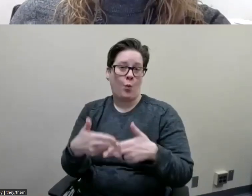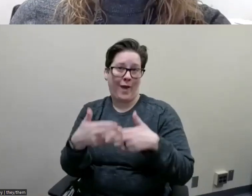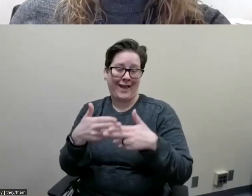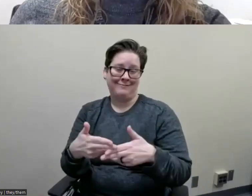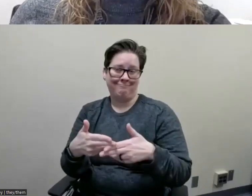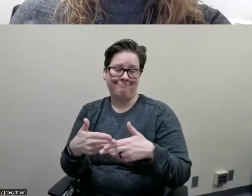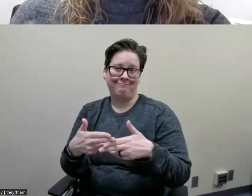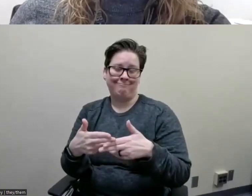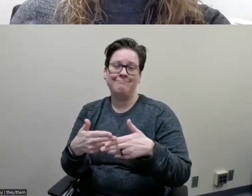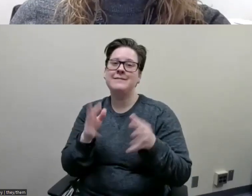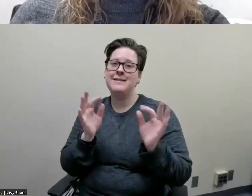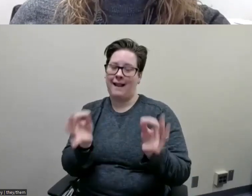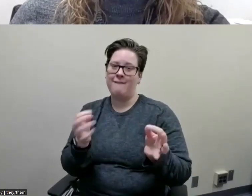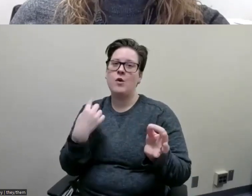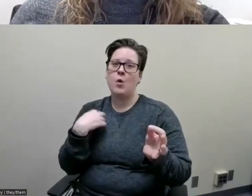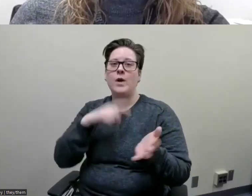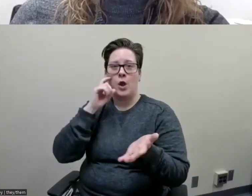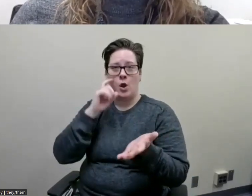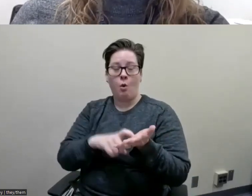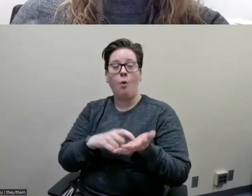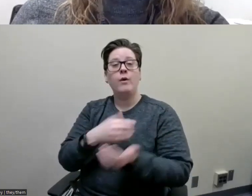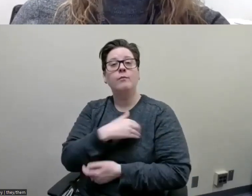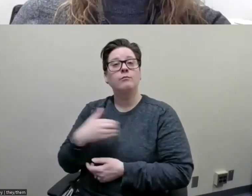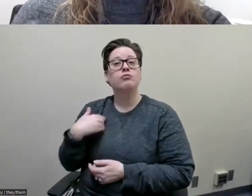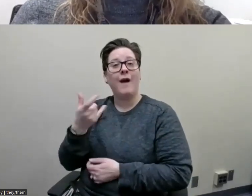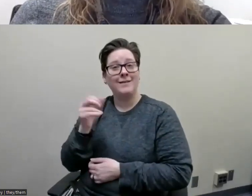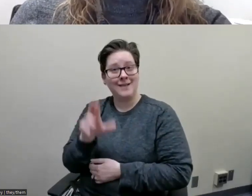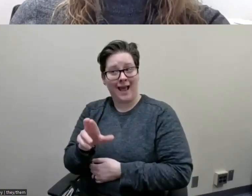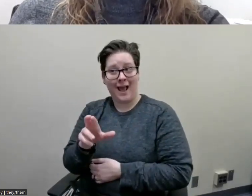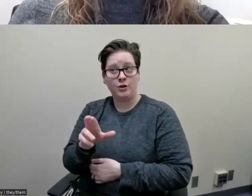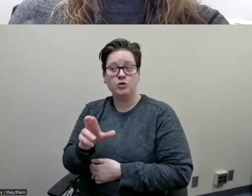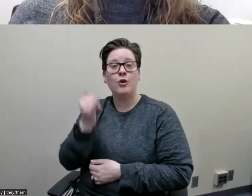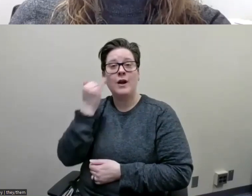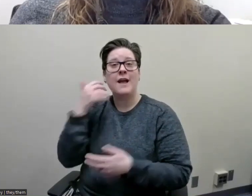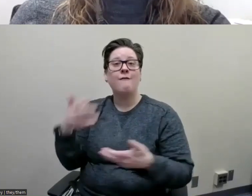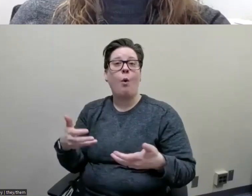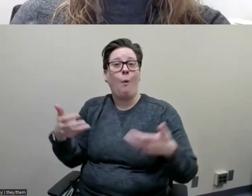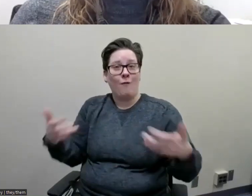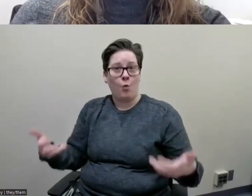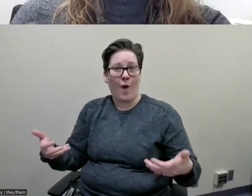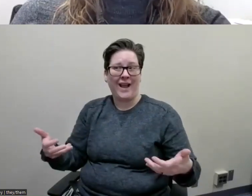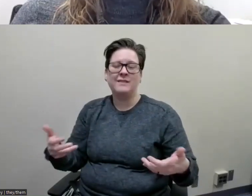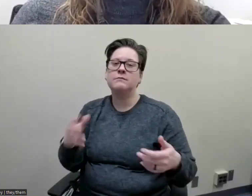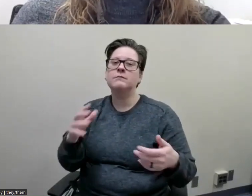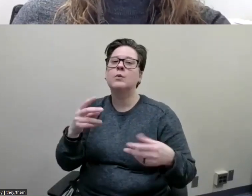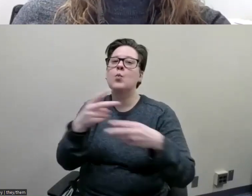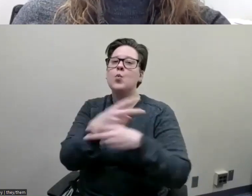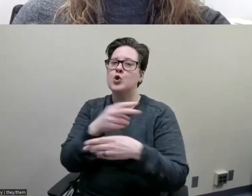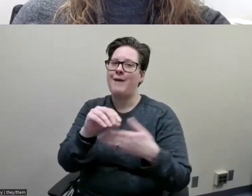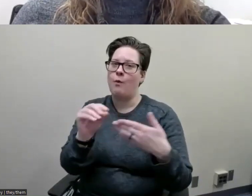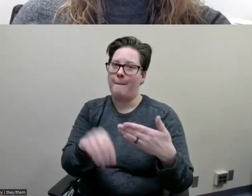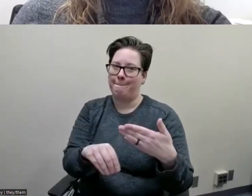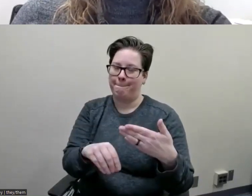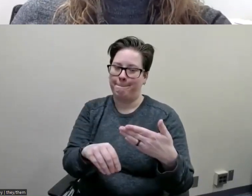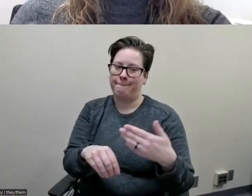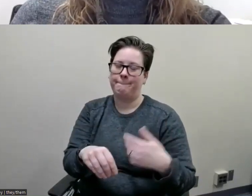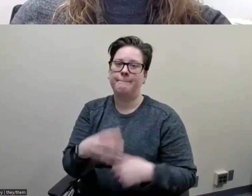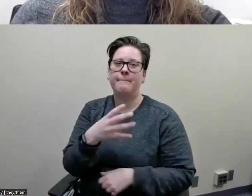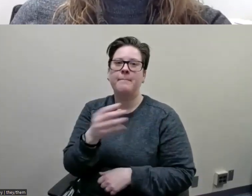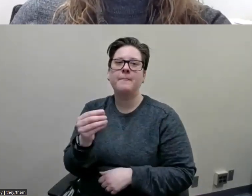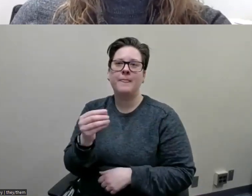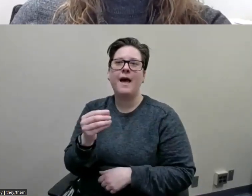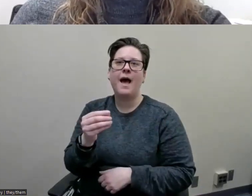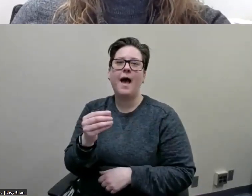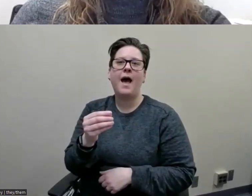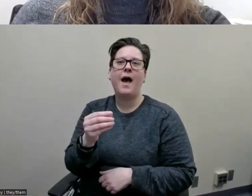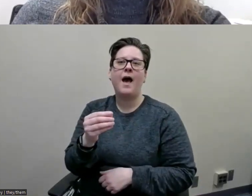definitely something we tend to find people with breast cancers who are overweight, they have worse outcomes. And they're found with later advanced